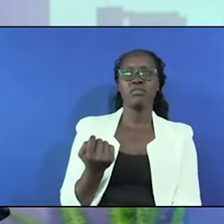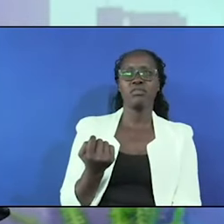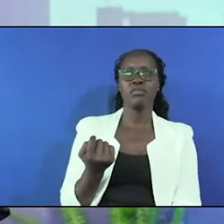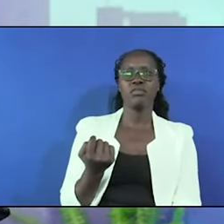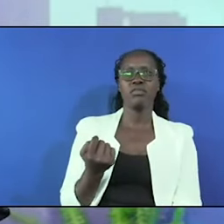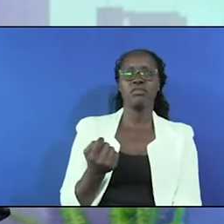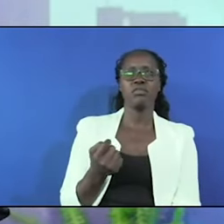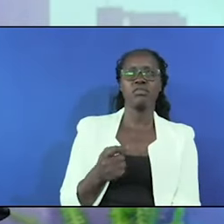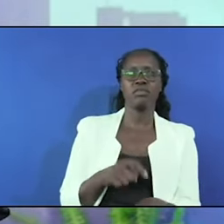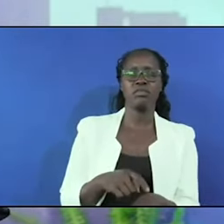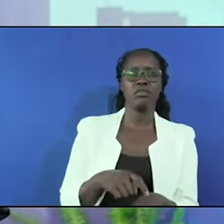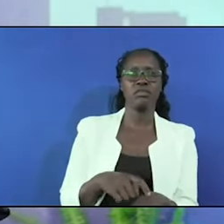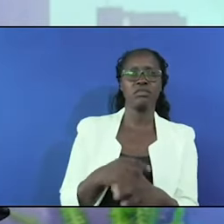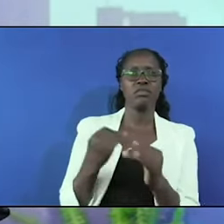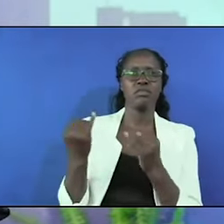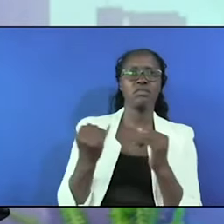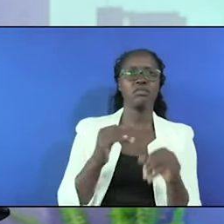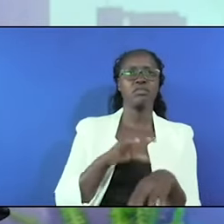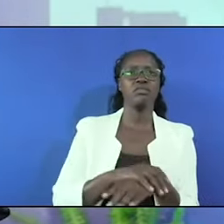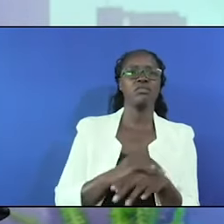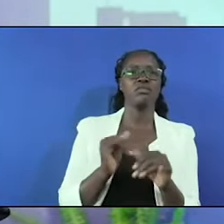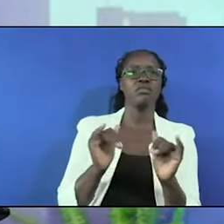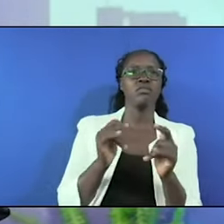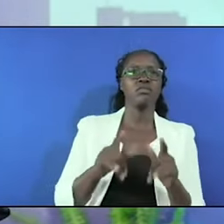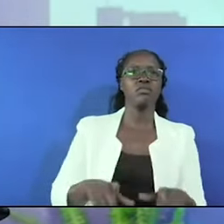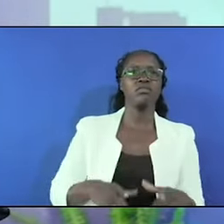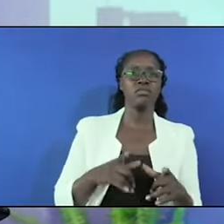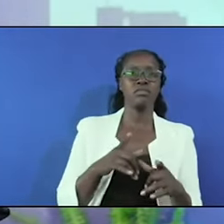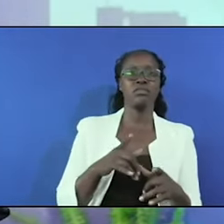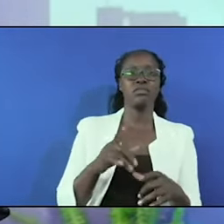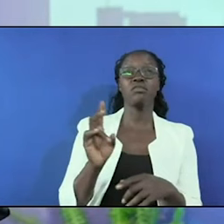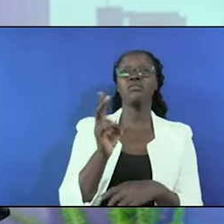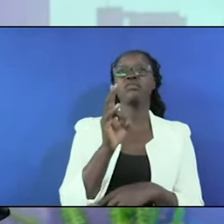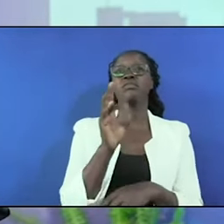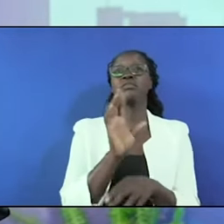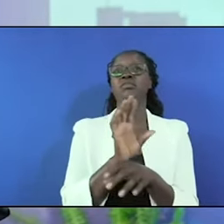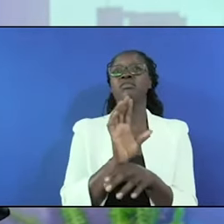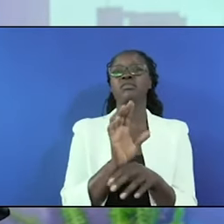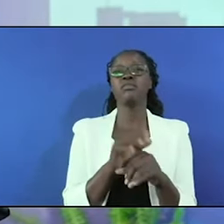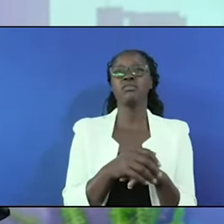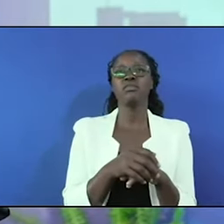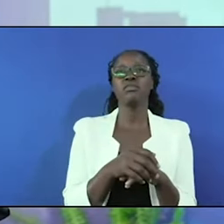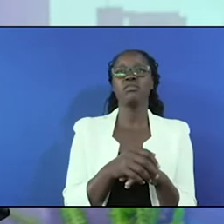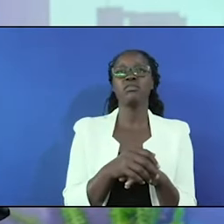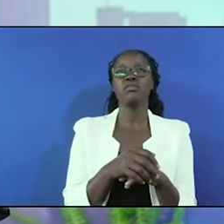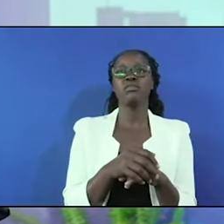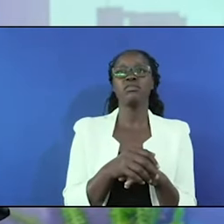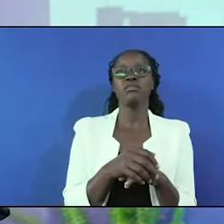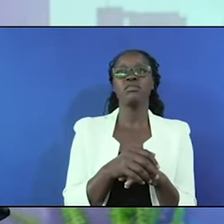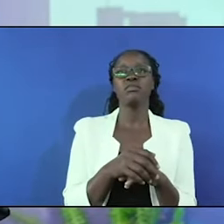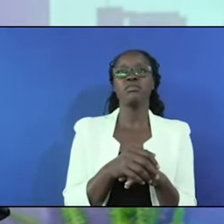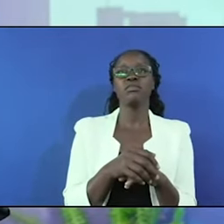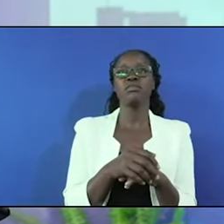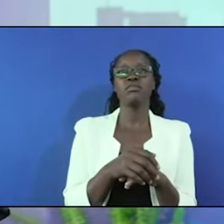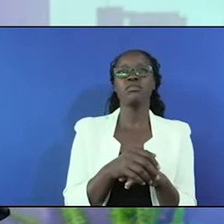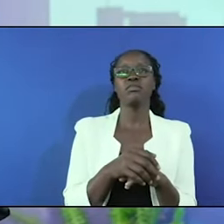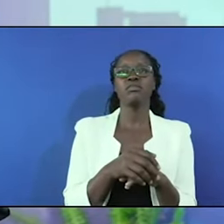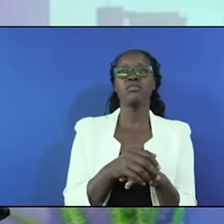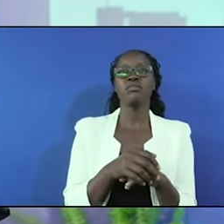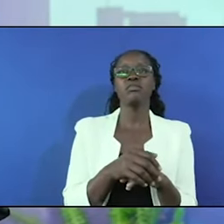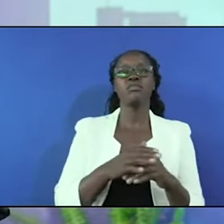when I got an invitation from Newlife SDA Church, it happened that I was in